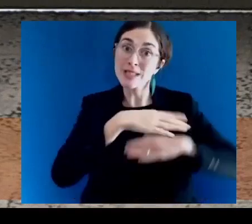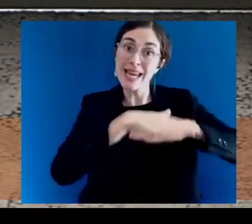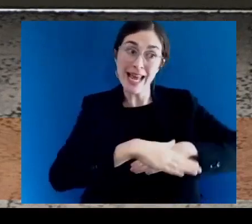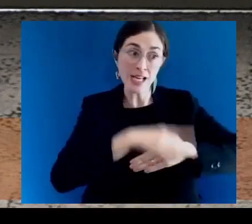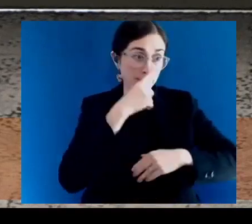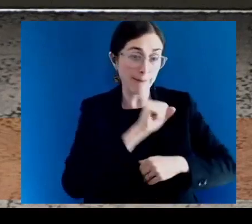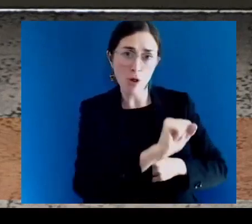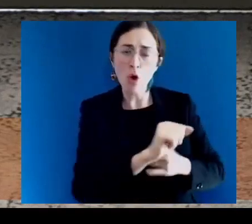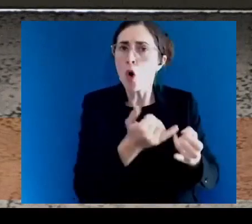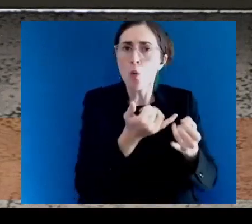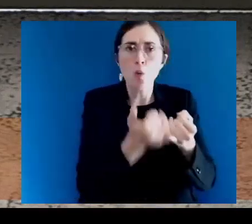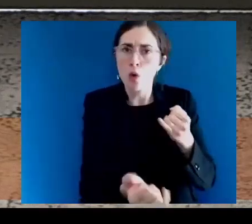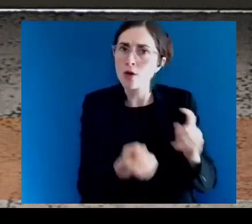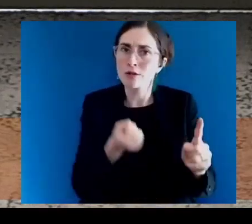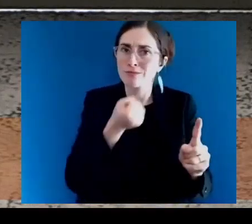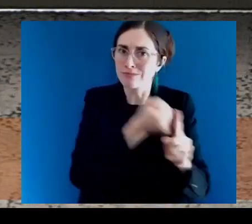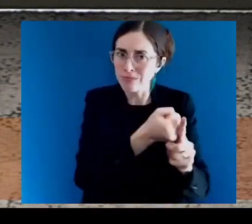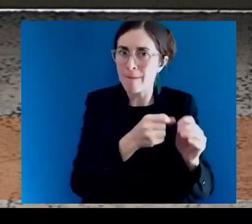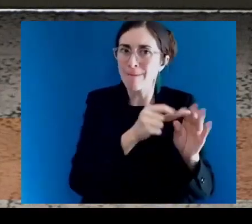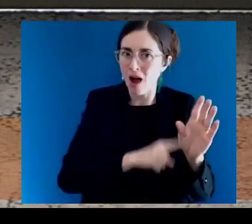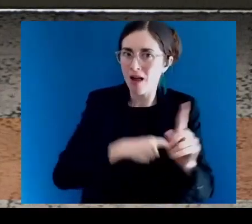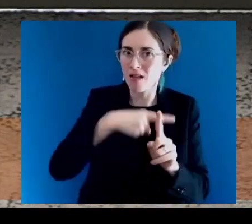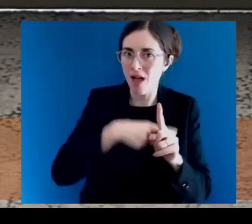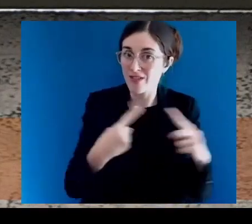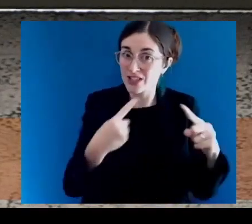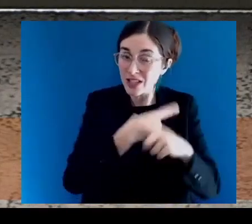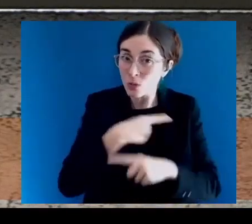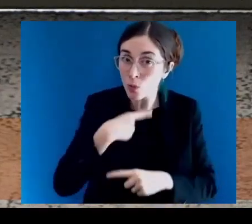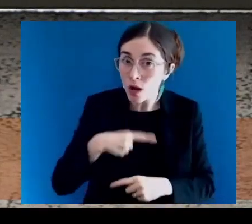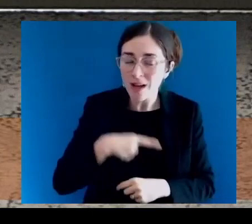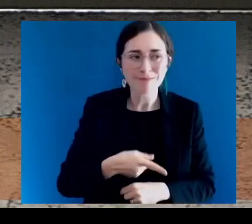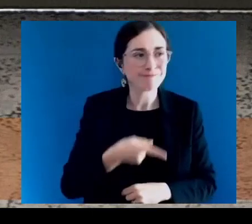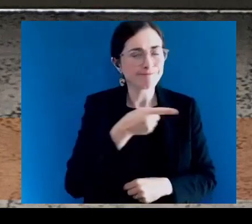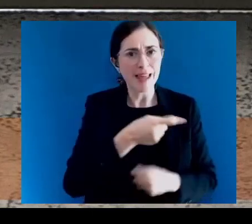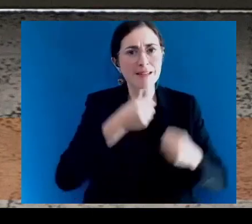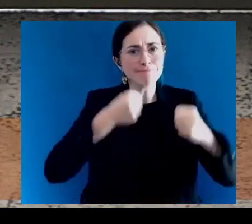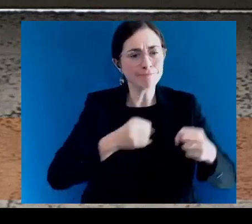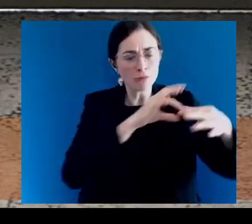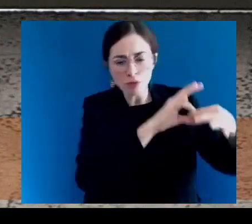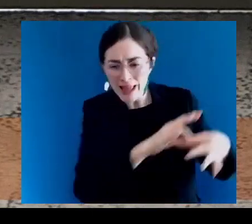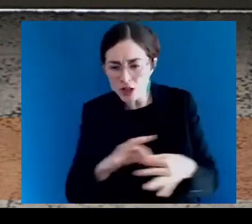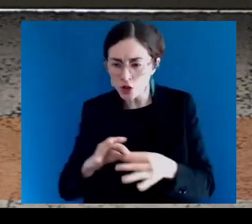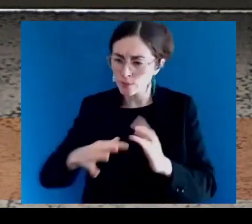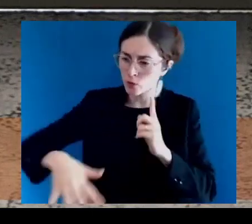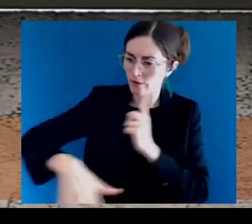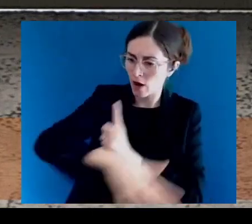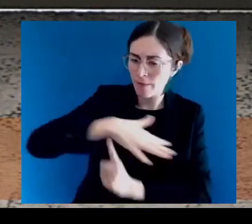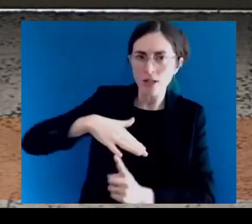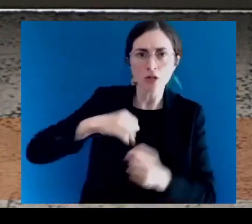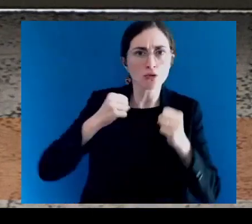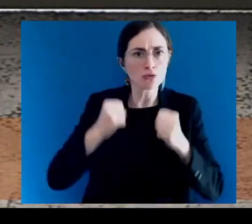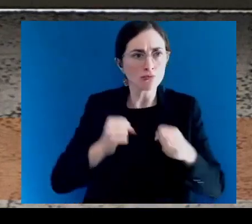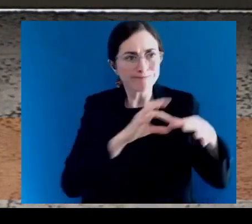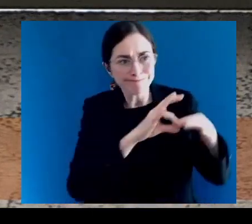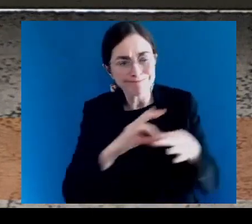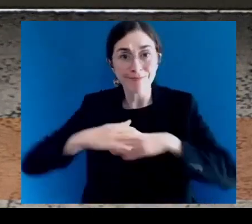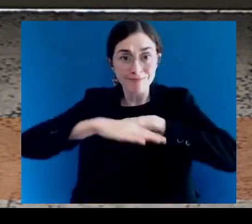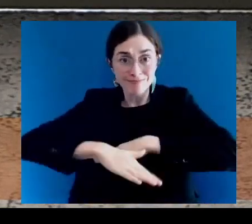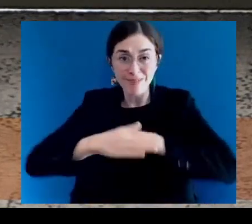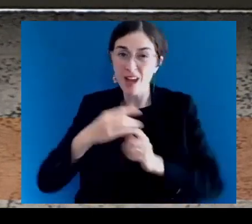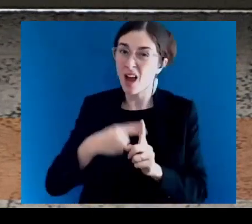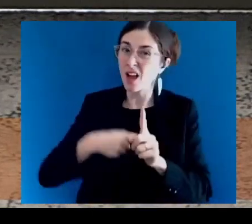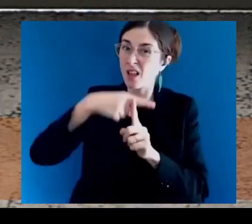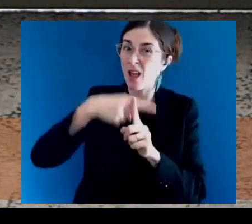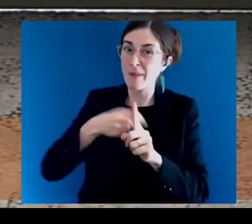disproportionately affected by climate change because of their relationship to the environment and to country. Climate impacts can threaten